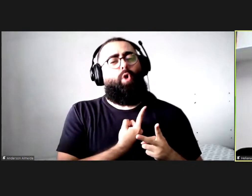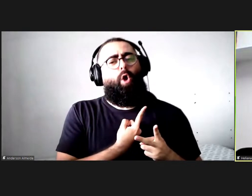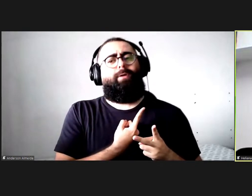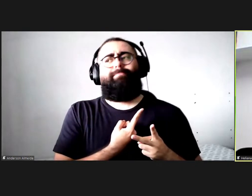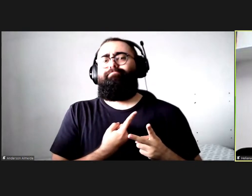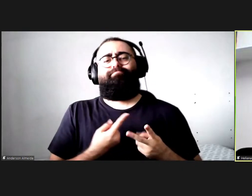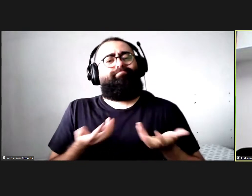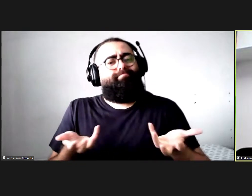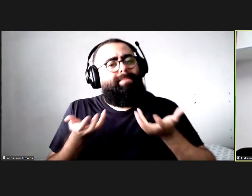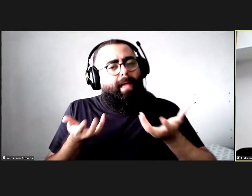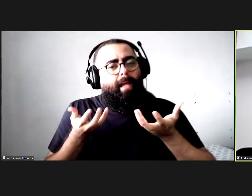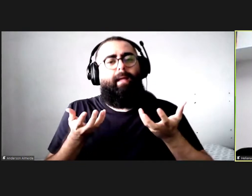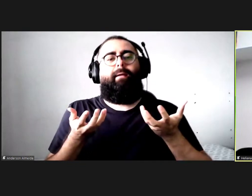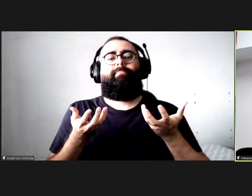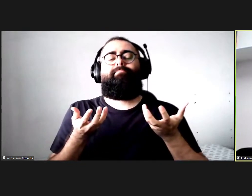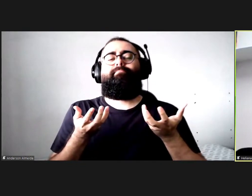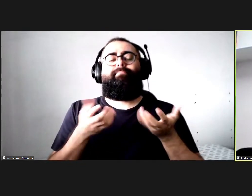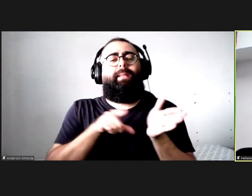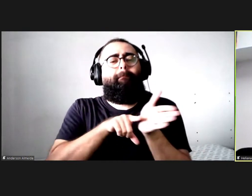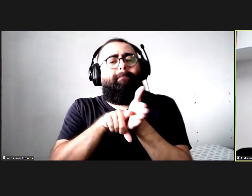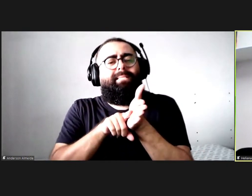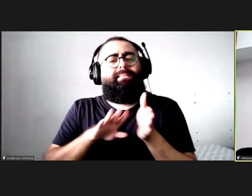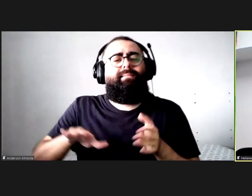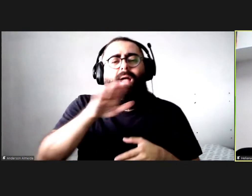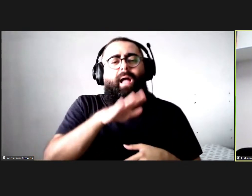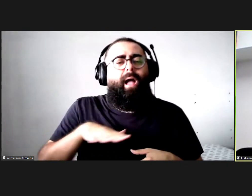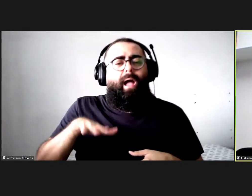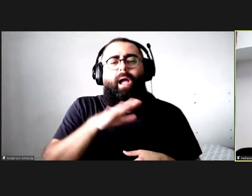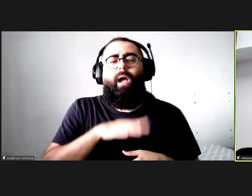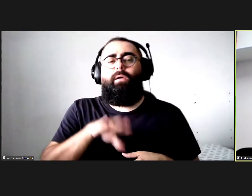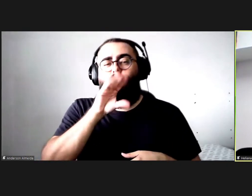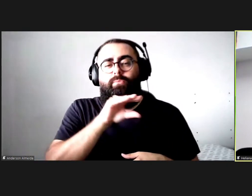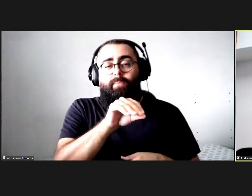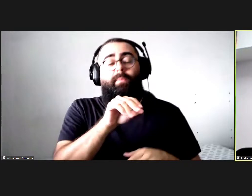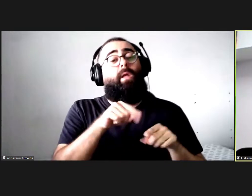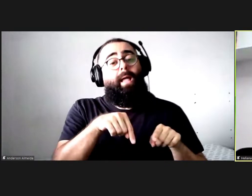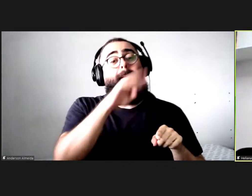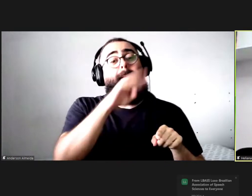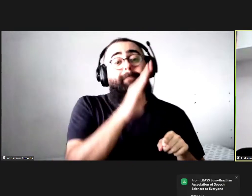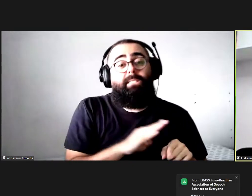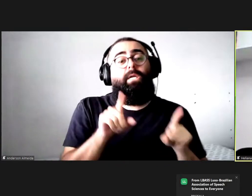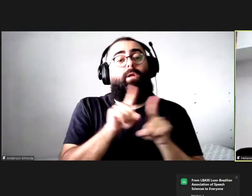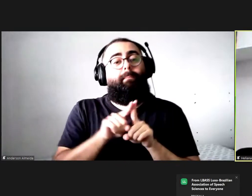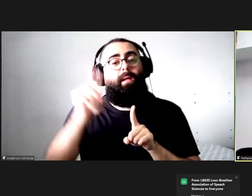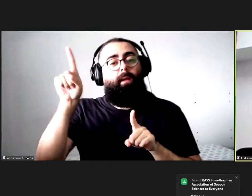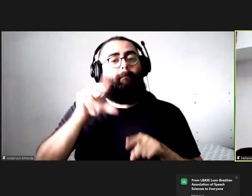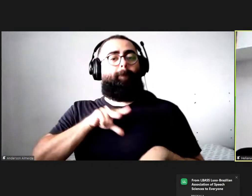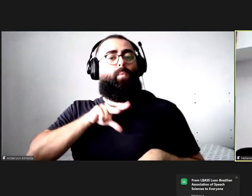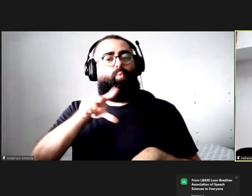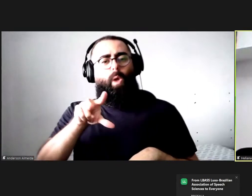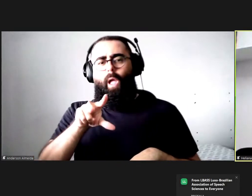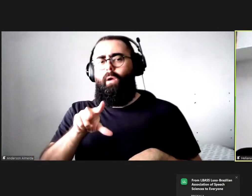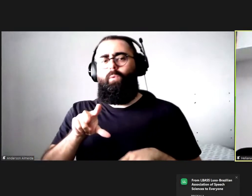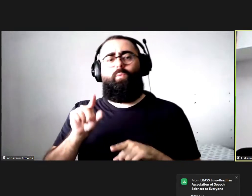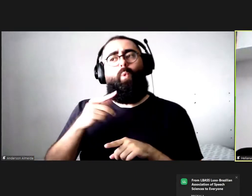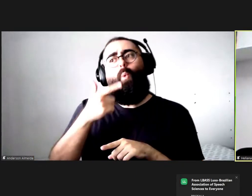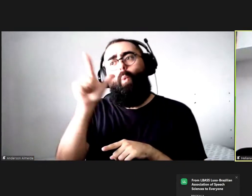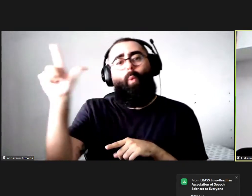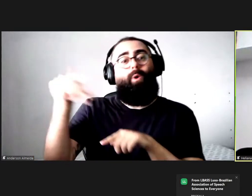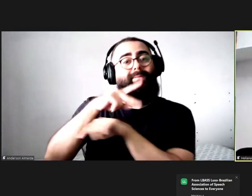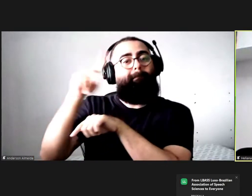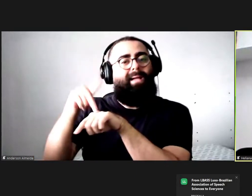more popular in Brazil, in Portugal, and all Lusophone countries. And